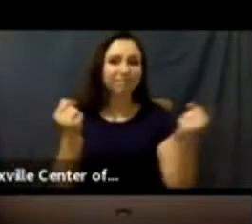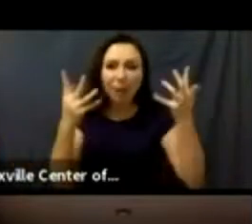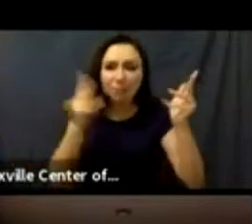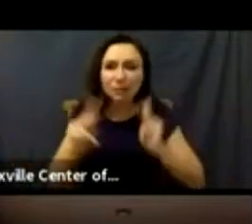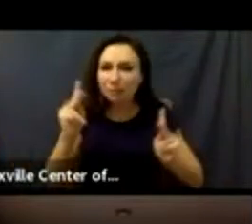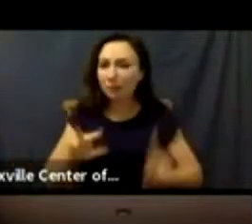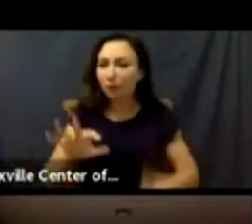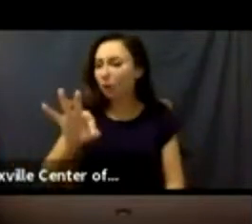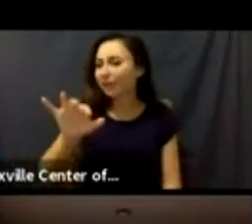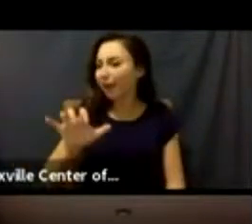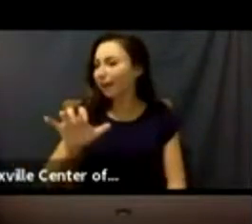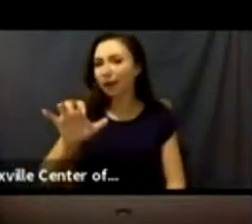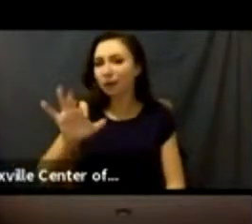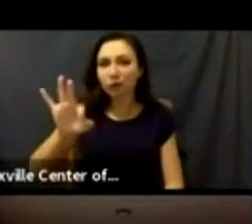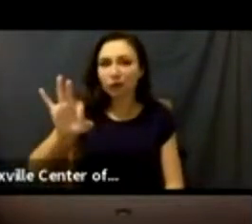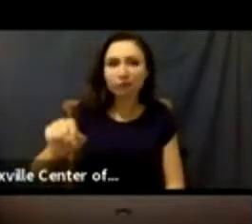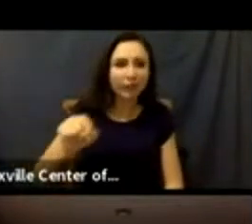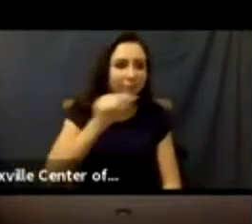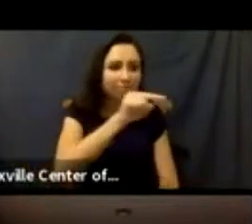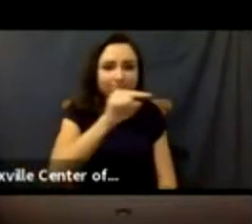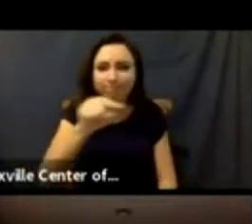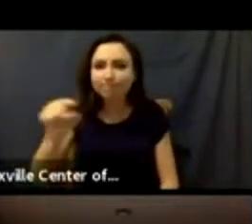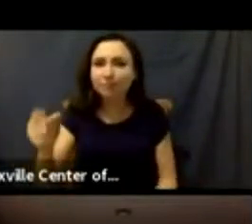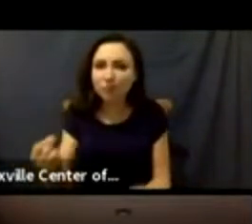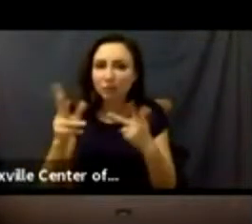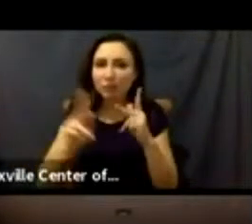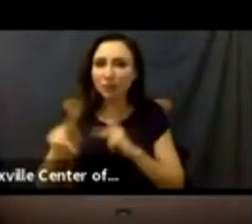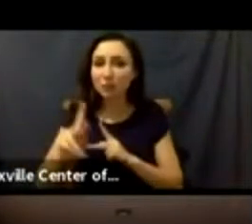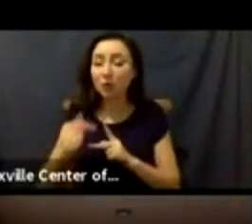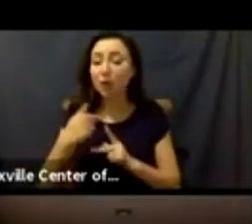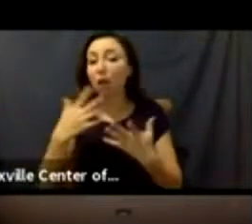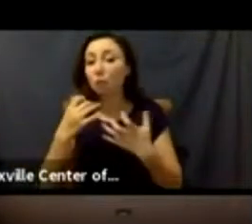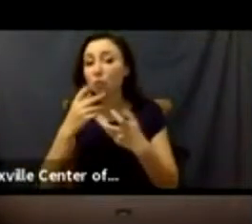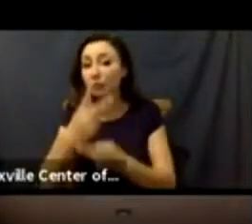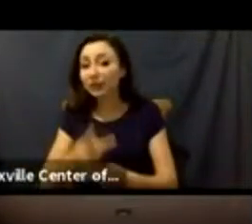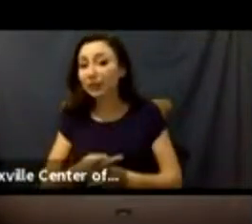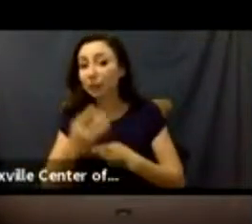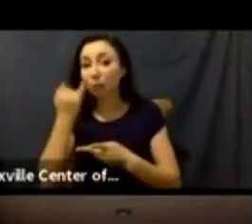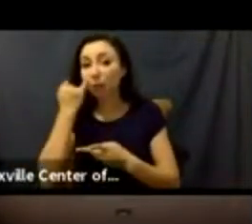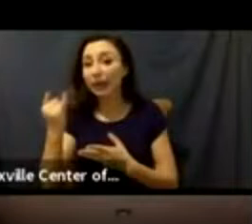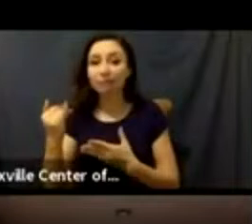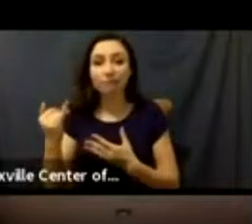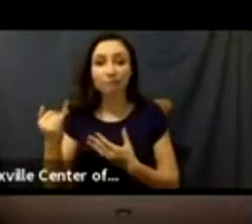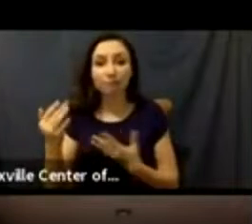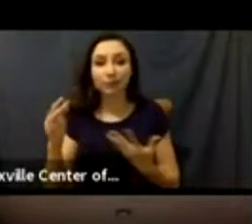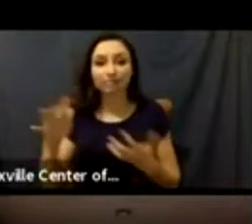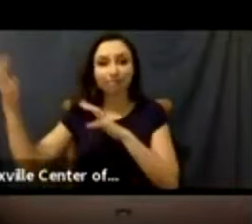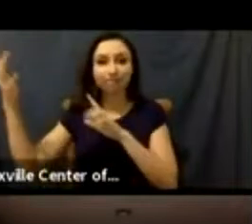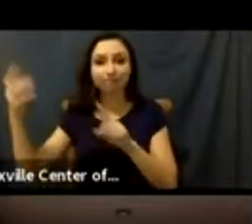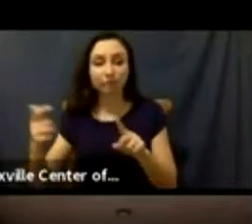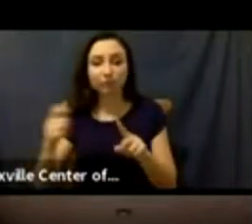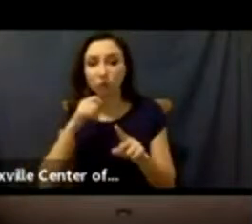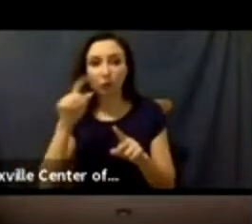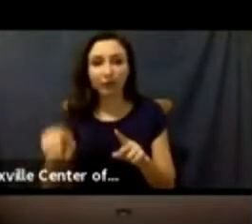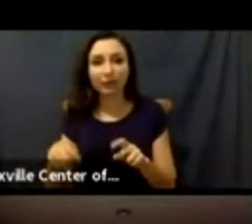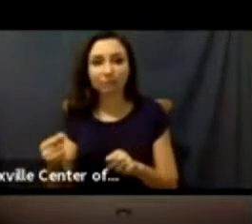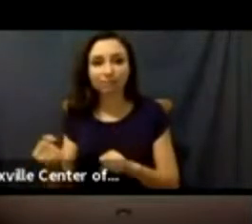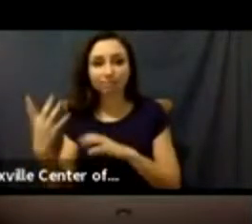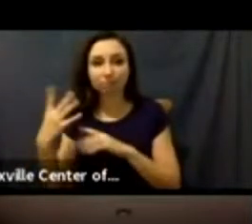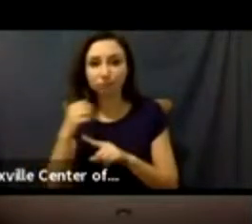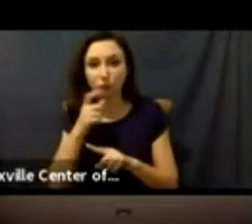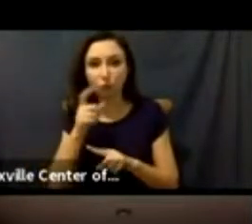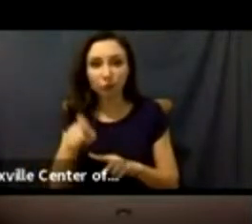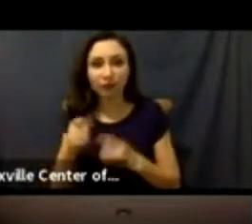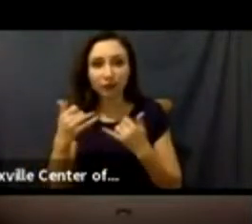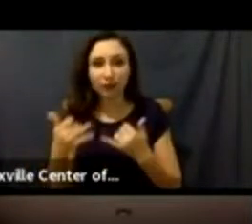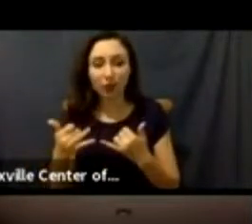want to be careful that if this does get rescinded, and I understand, Dr. Souza, I certainly understand your point, but what is the messaging